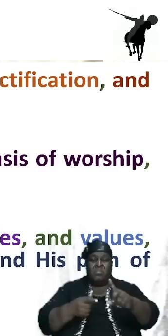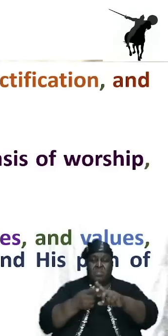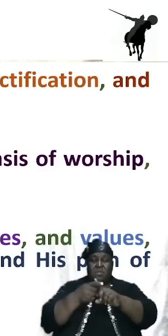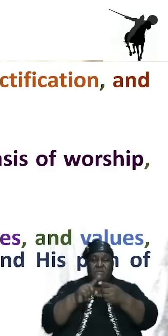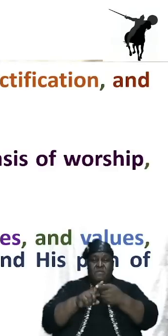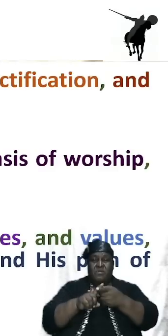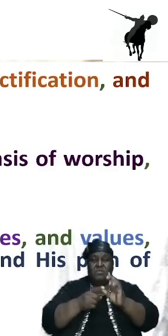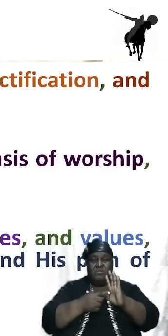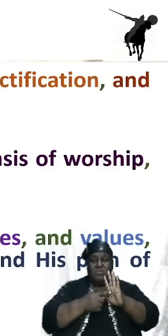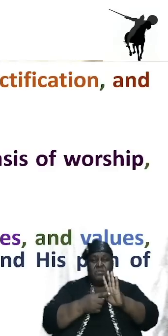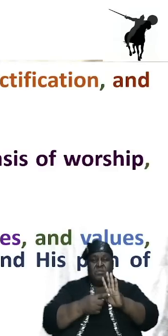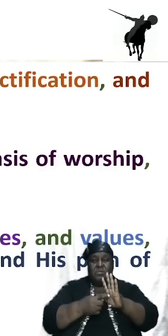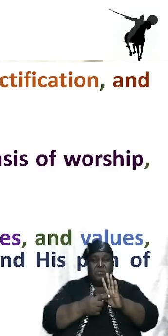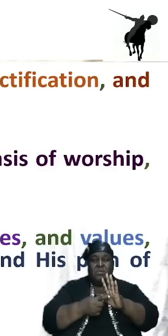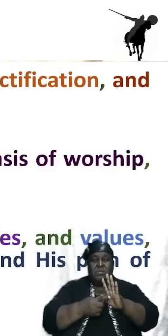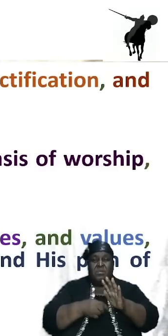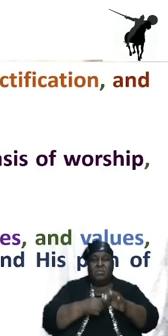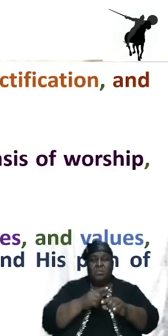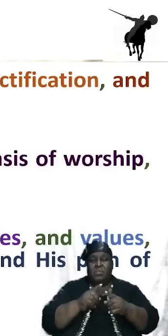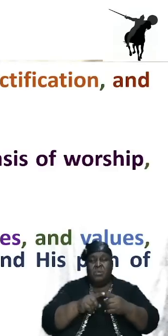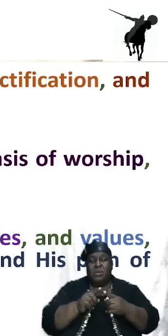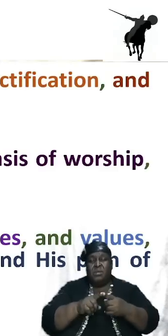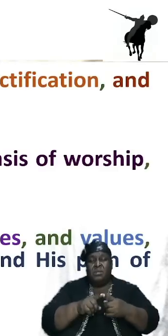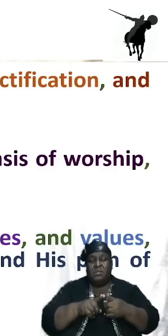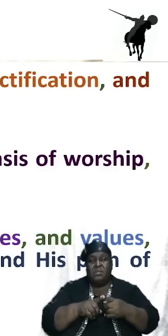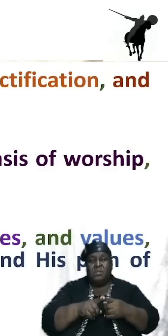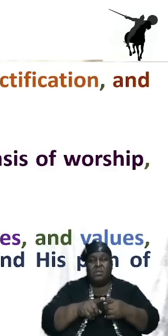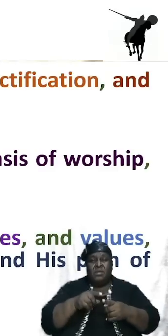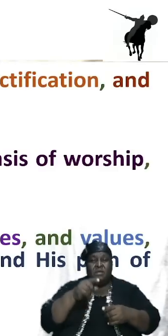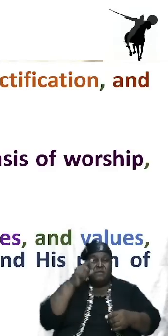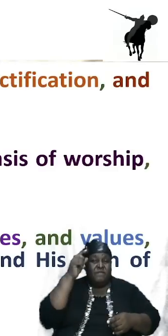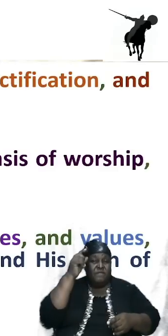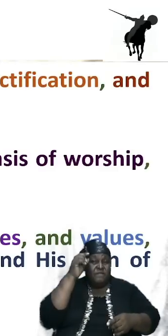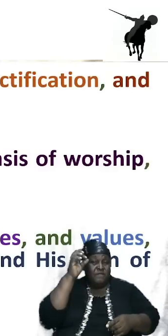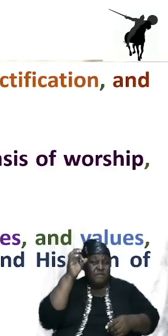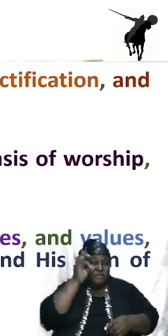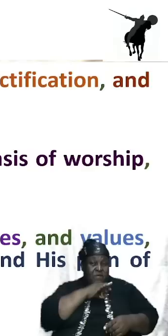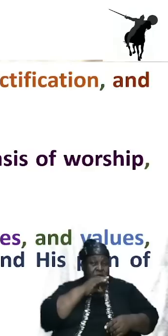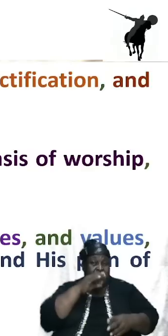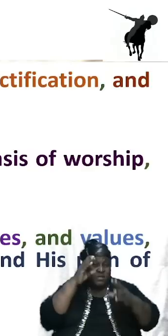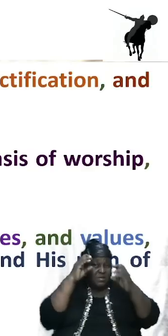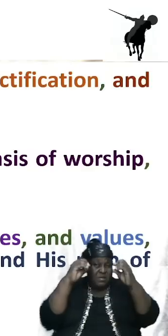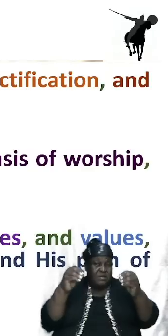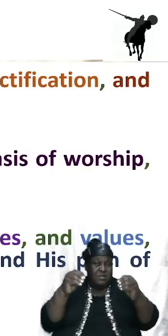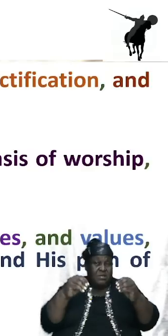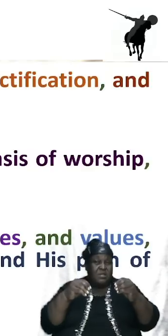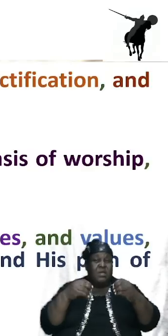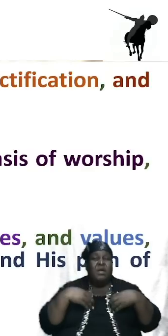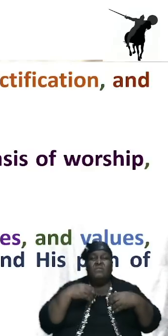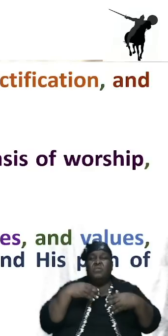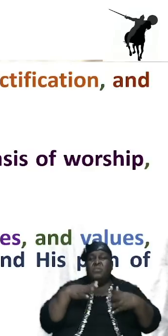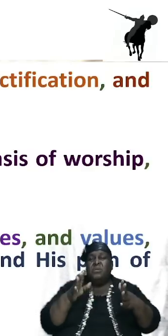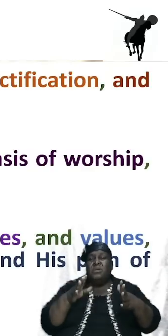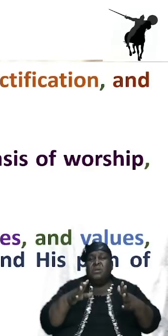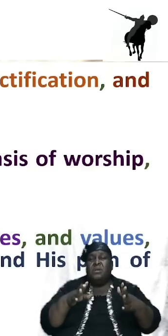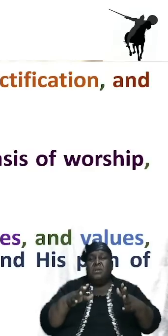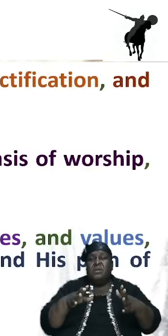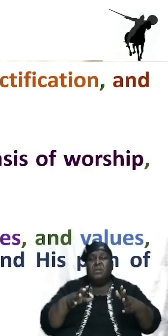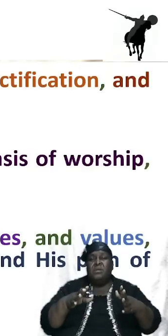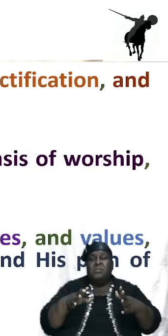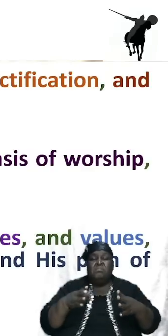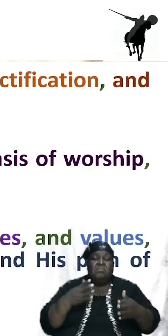that, notice, whenever false teaching comes in, it has a way of not just, it might